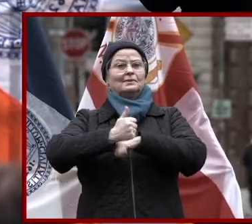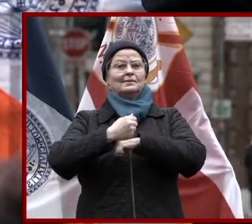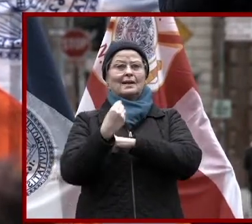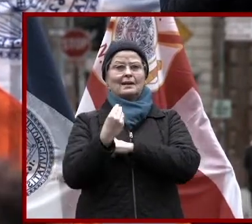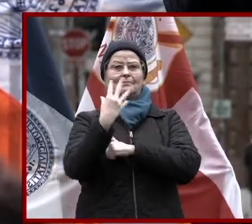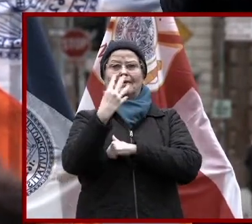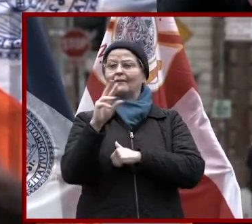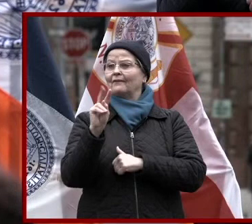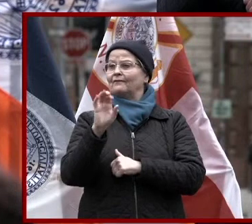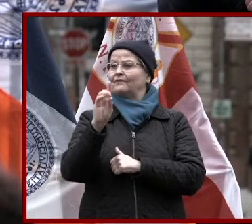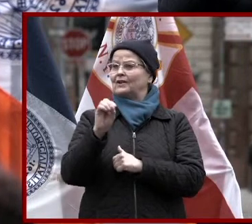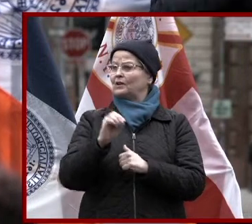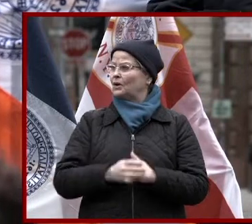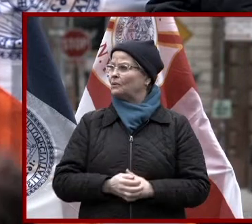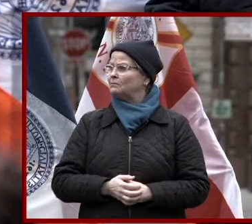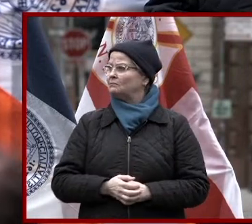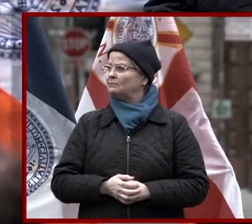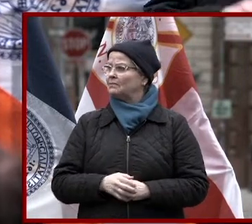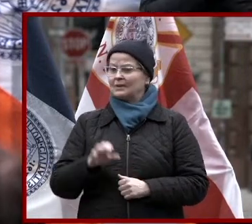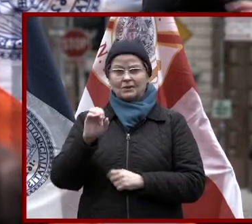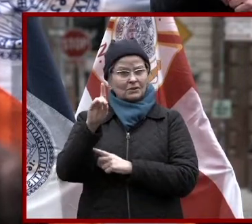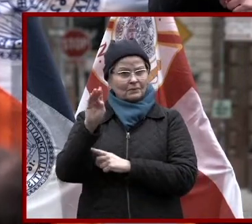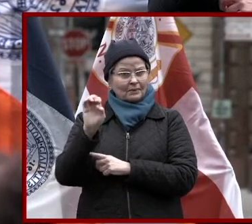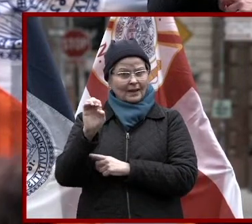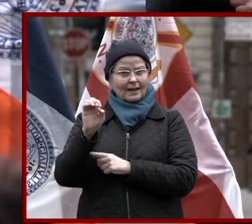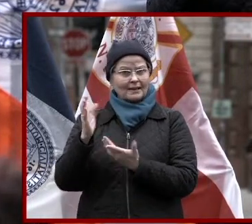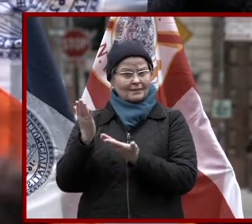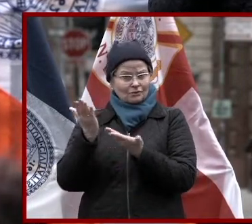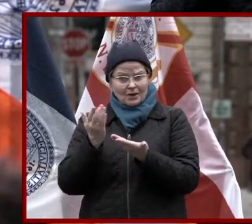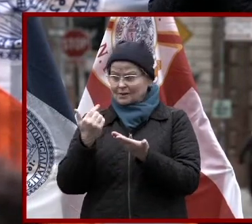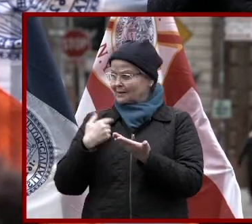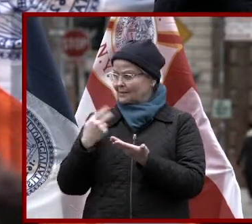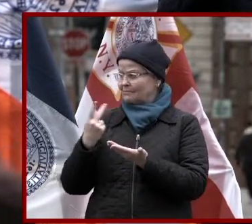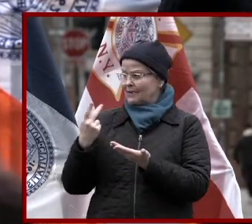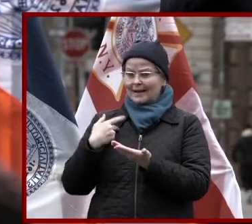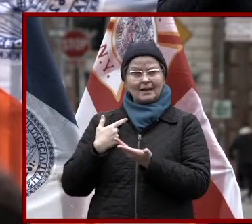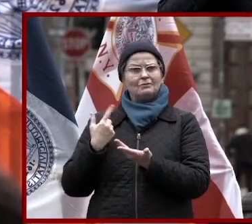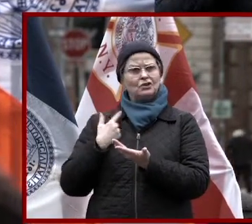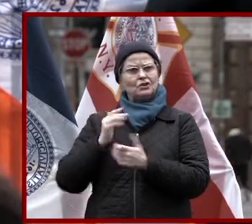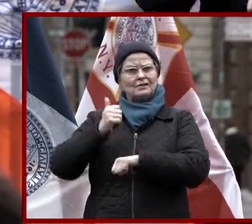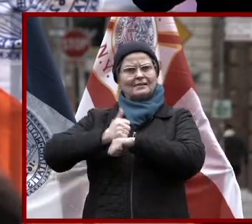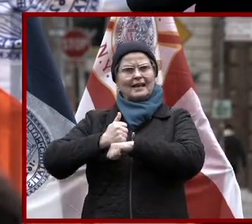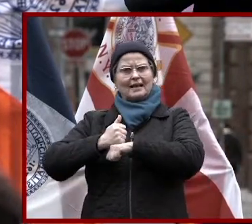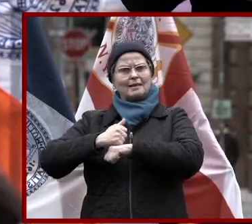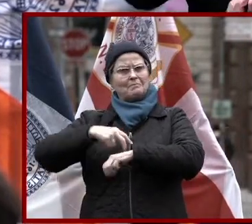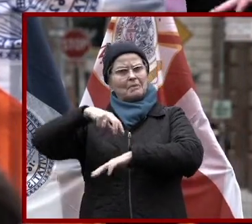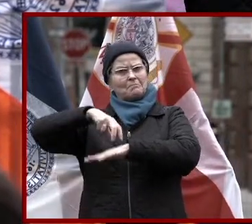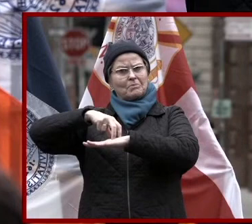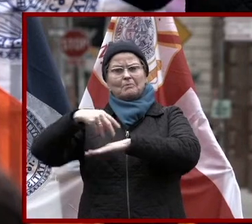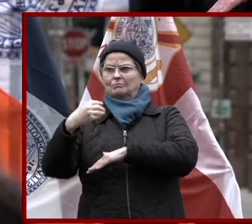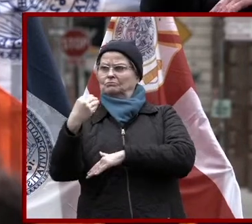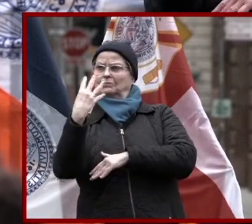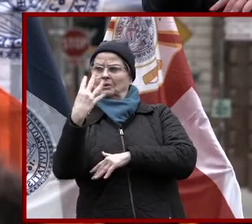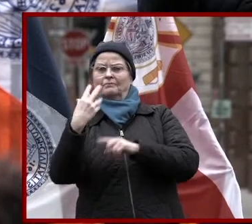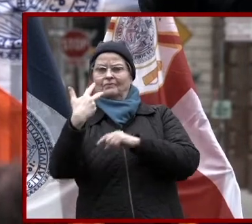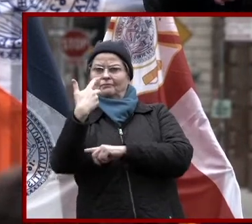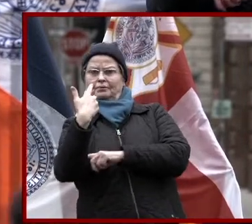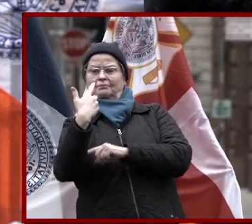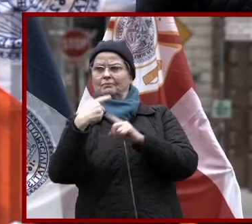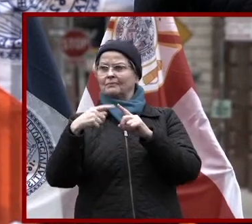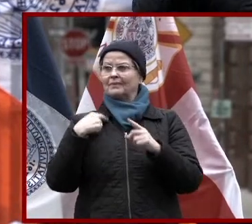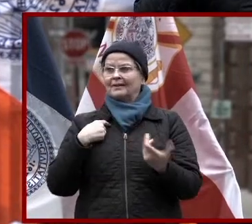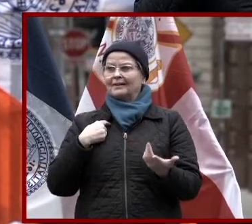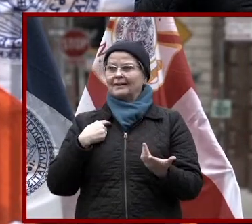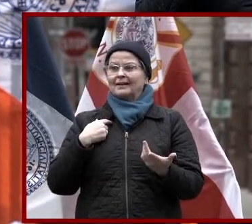Eddie suggested that we come together and we do a video together, which we did. Ironically, that was the